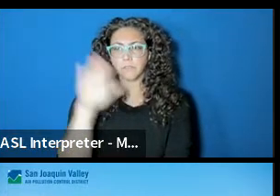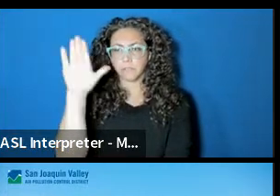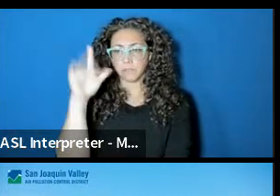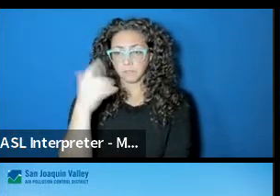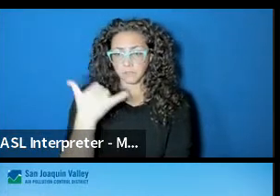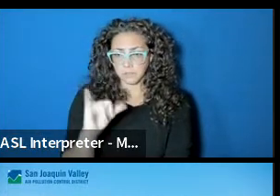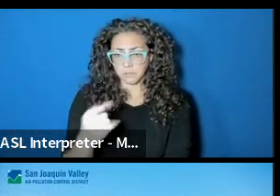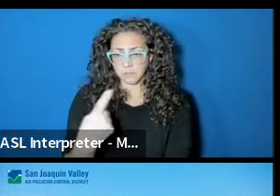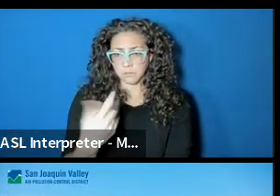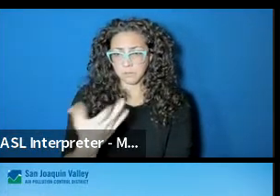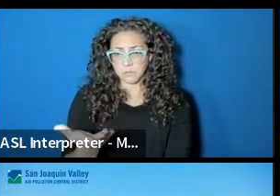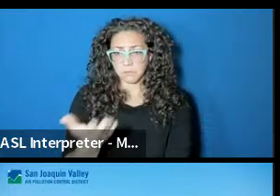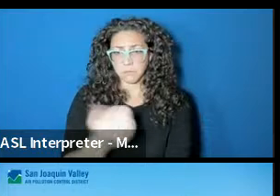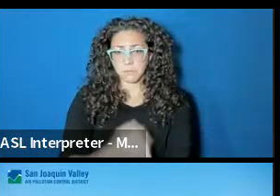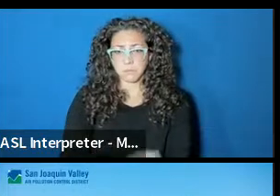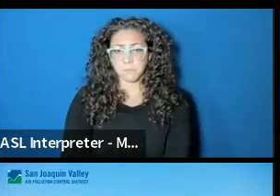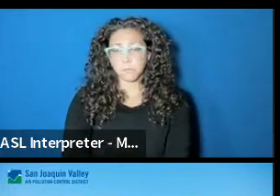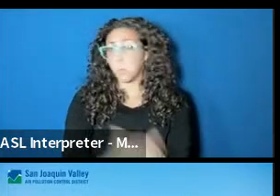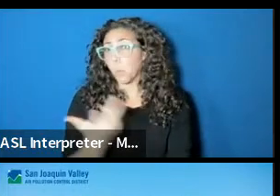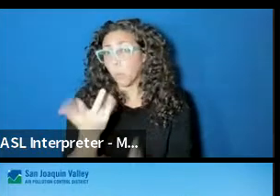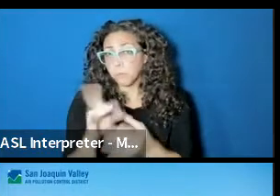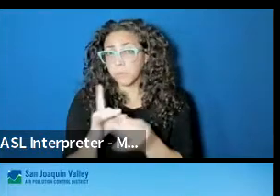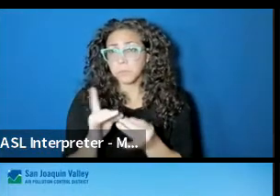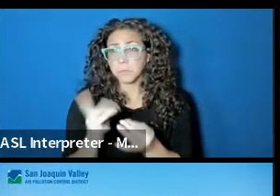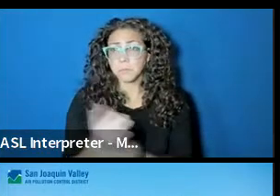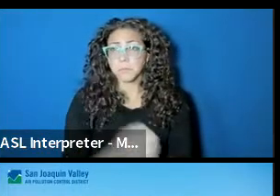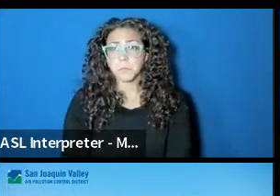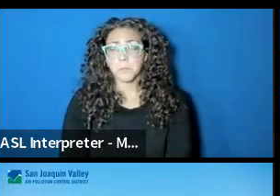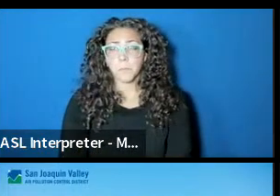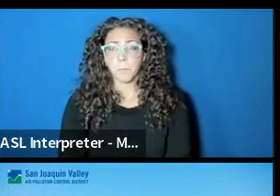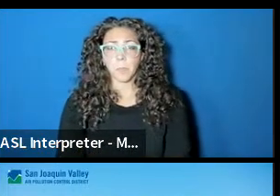question? Or any comments?